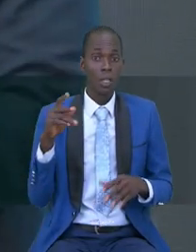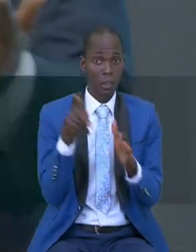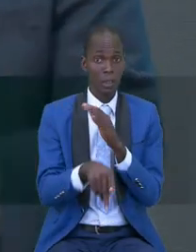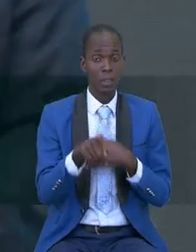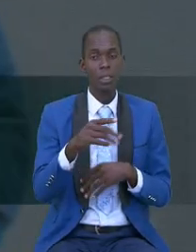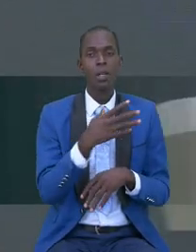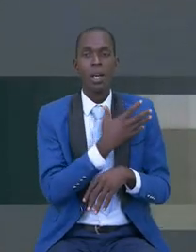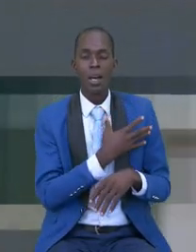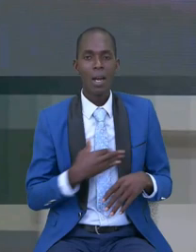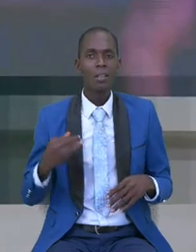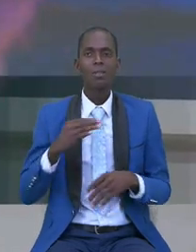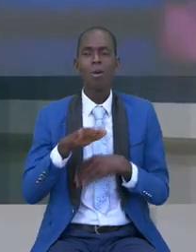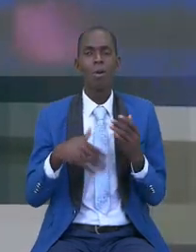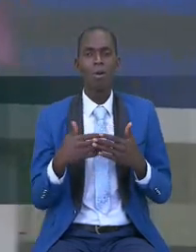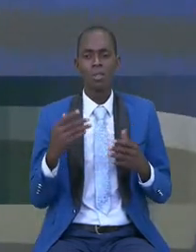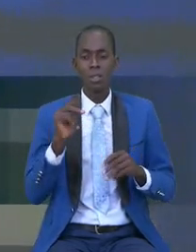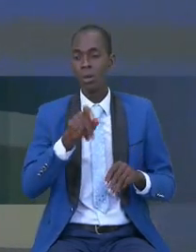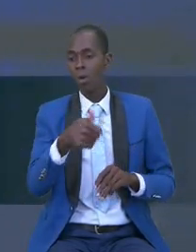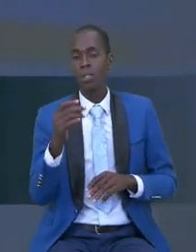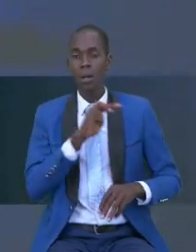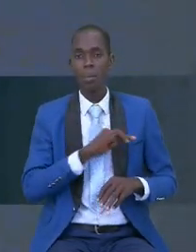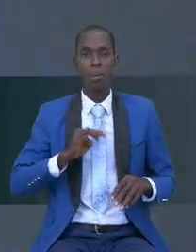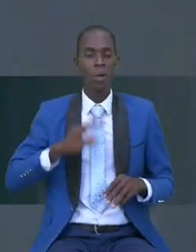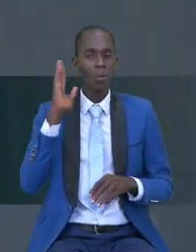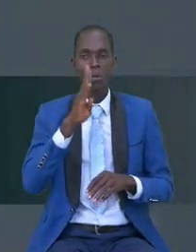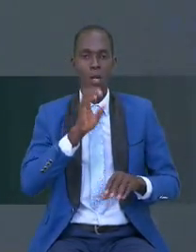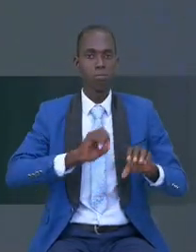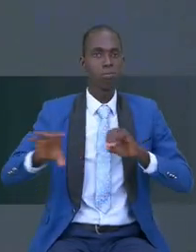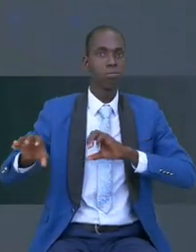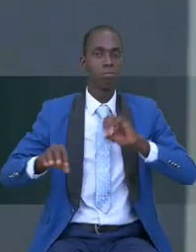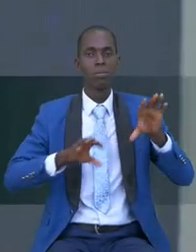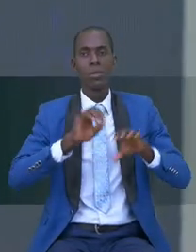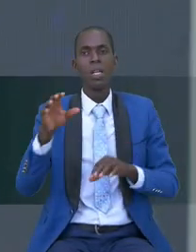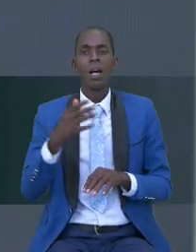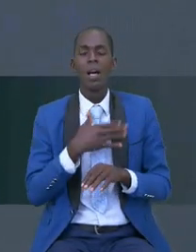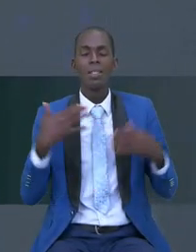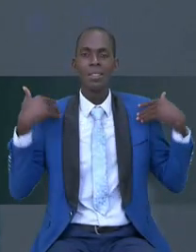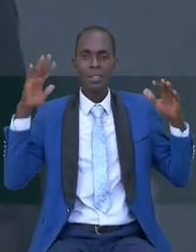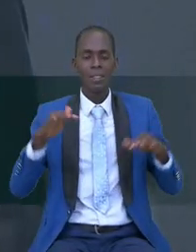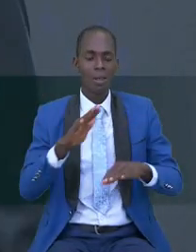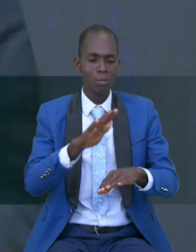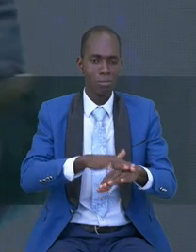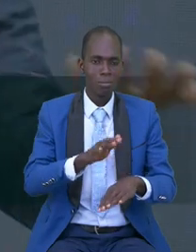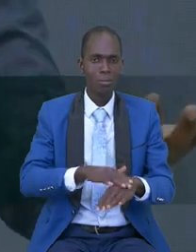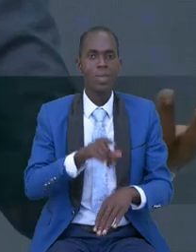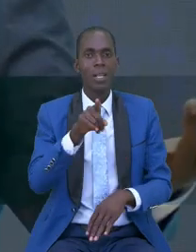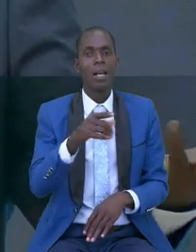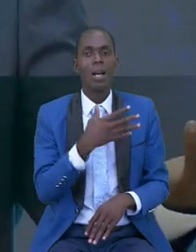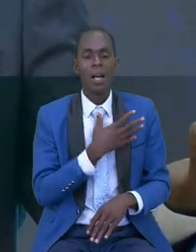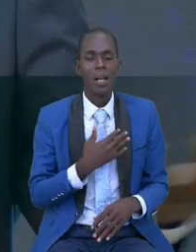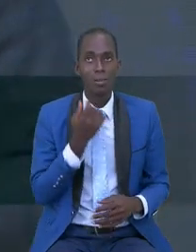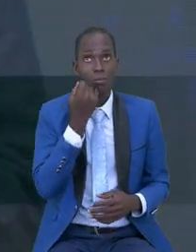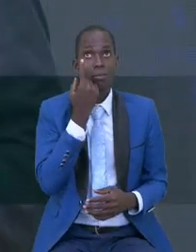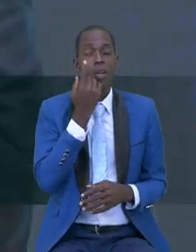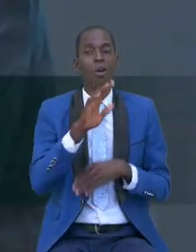the followers, will be scattered. And that night an angel came from heaven and tapped him, and he rose up, and all the